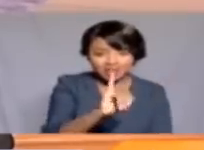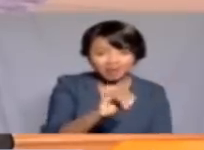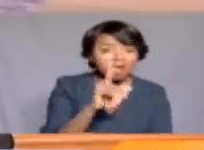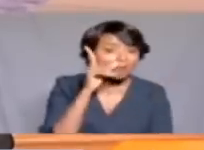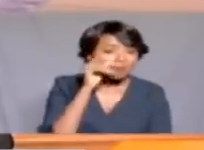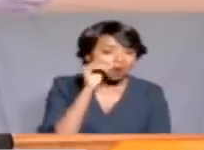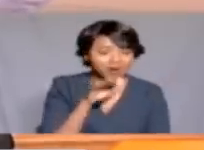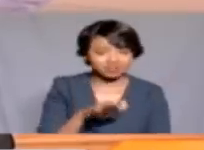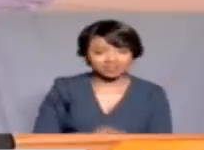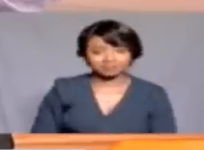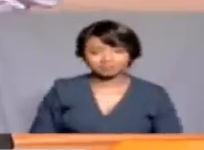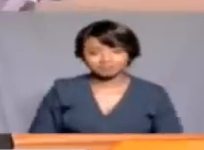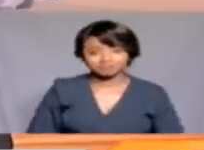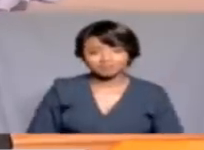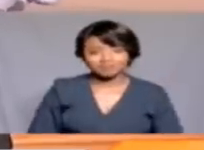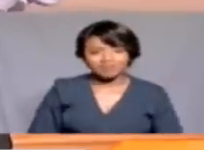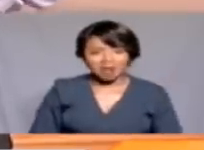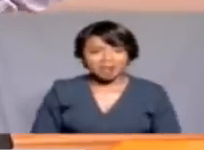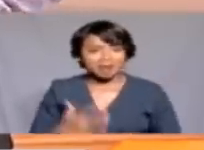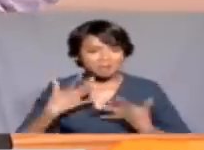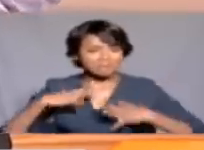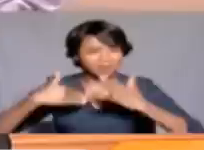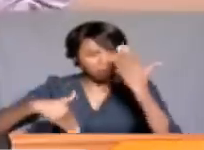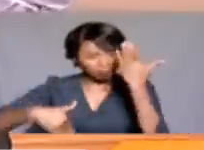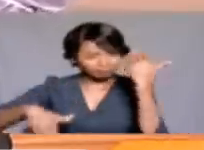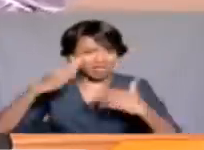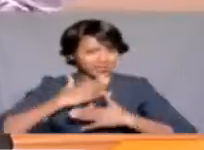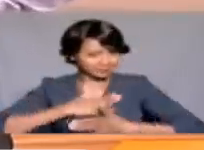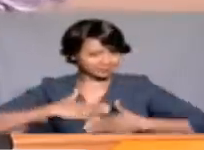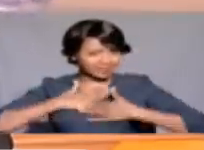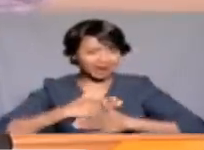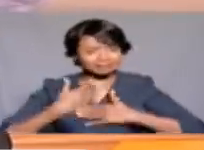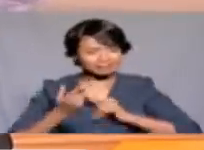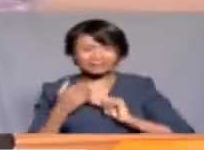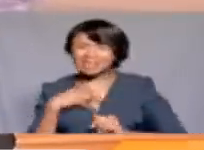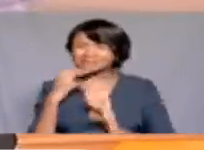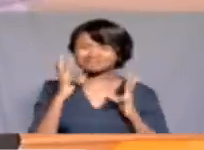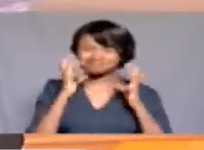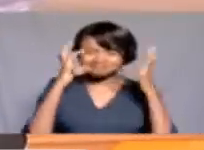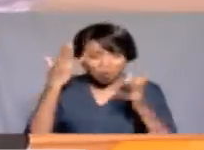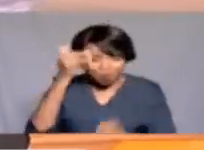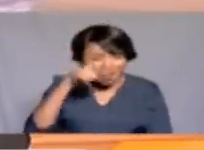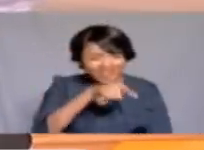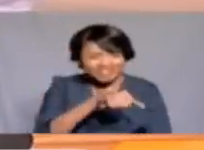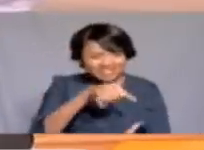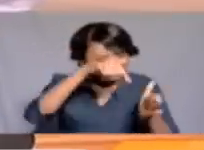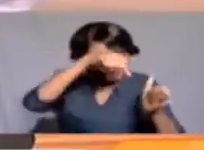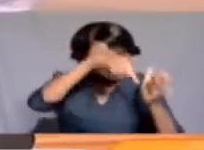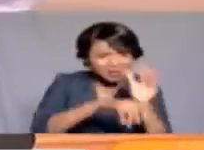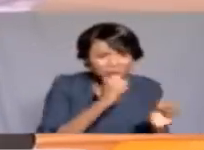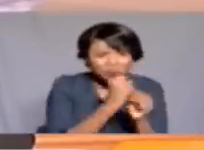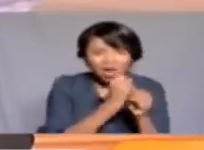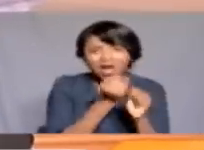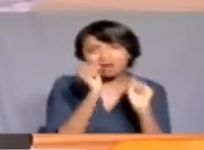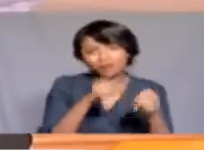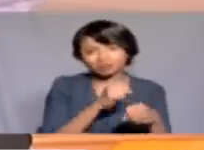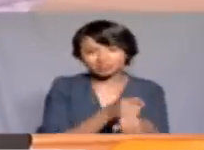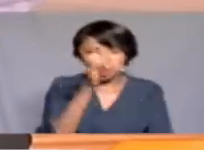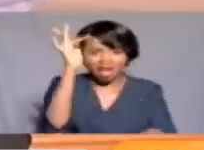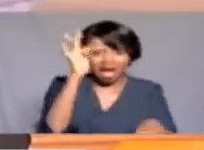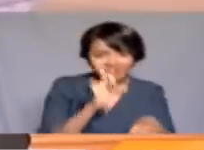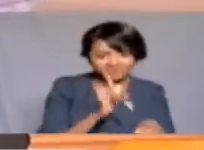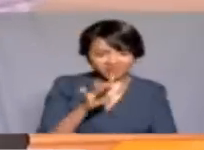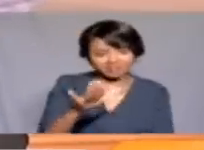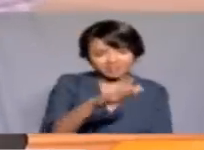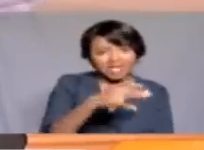the port. Scientists are worried that Diani's award-winning beaches may be depleted by the activities. Our